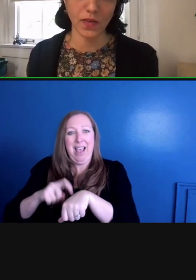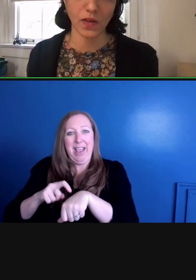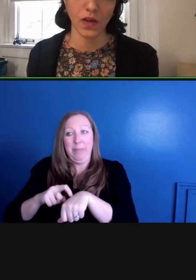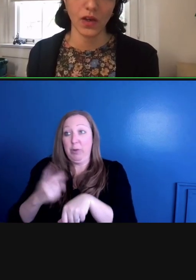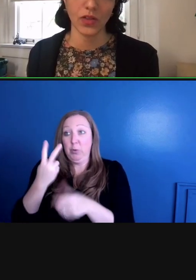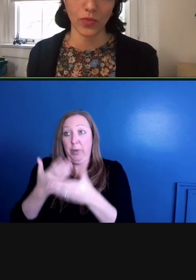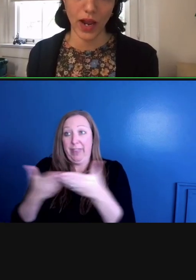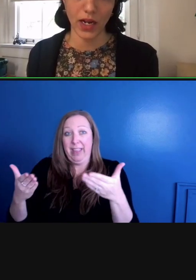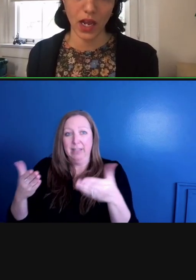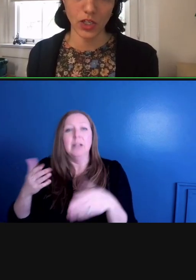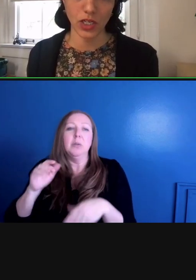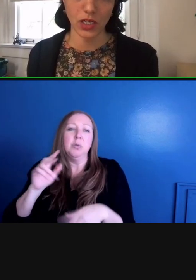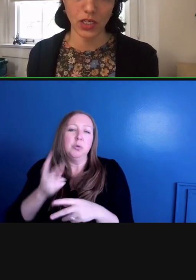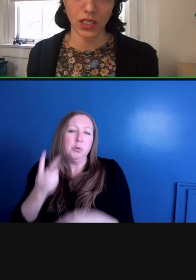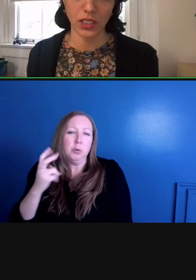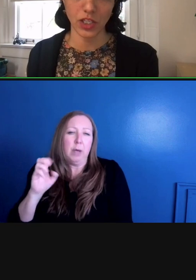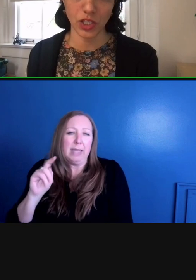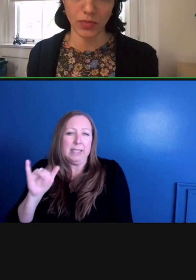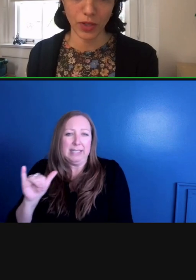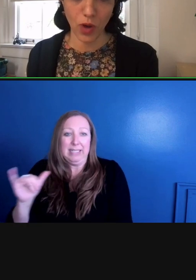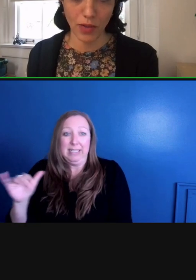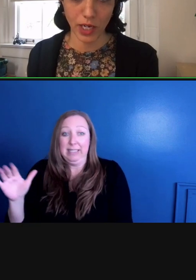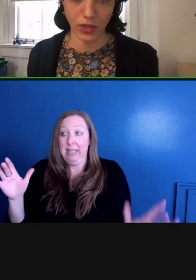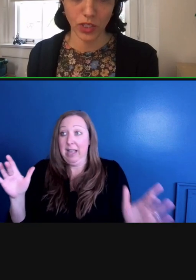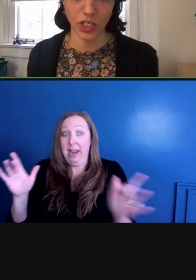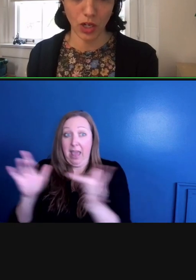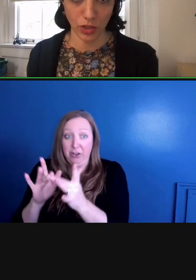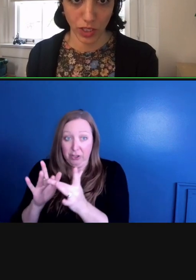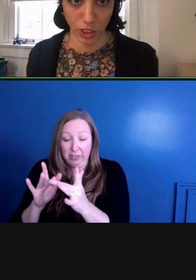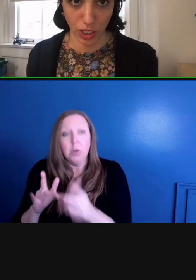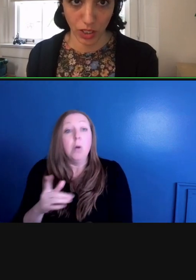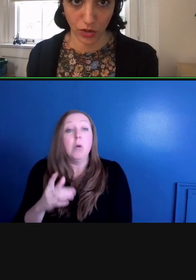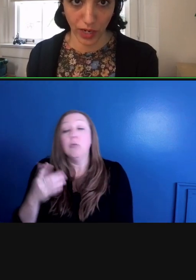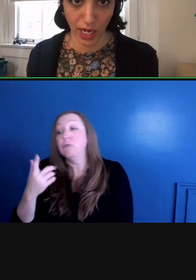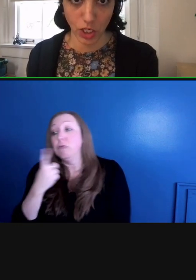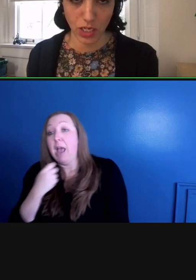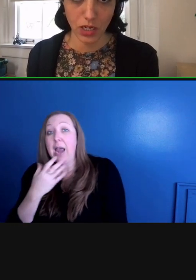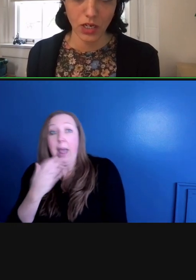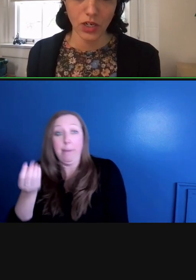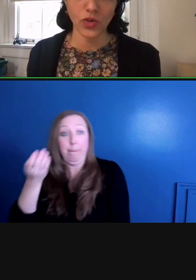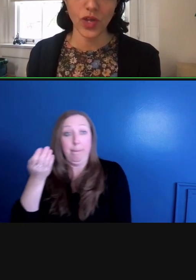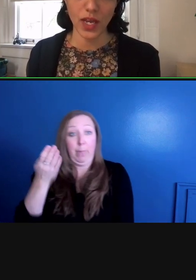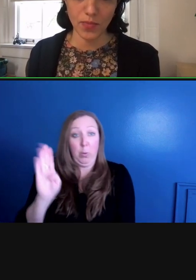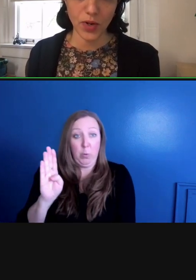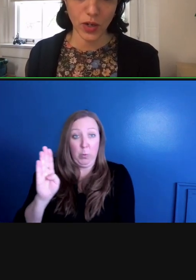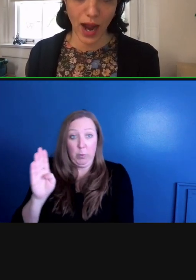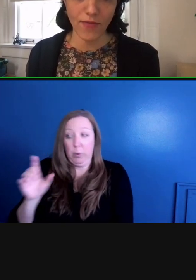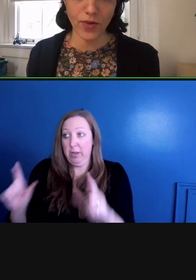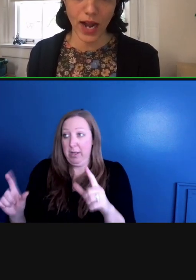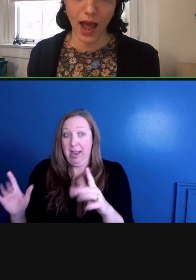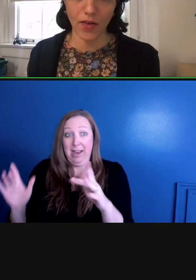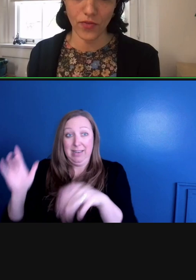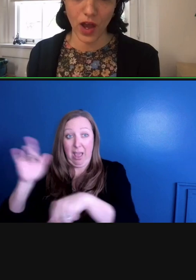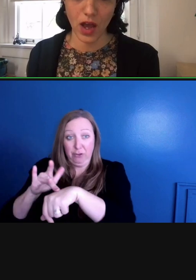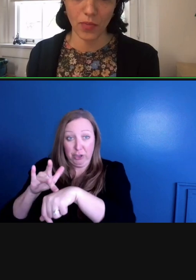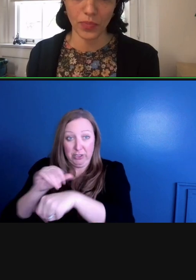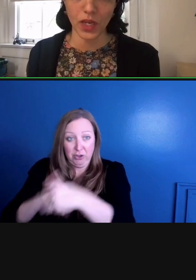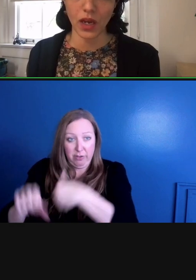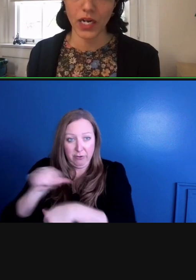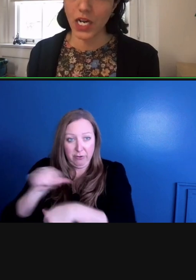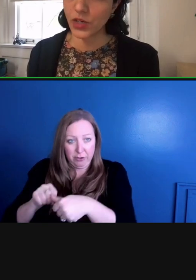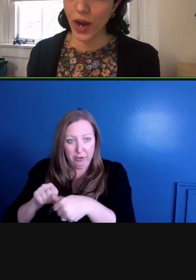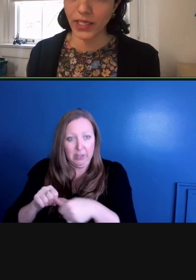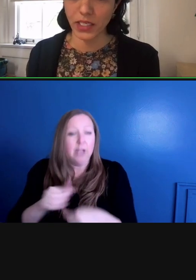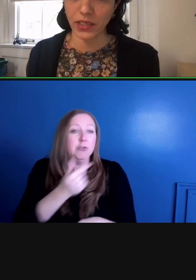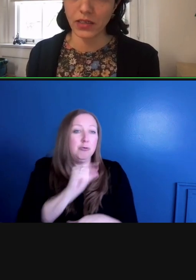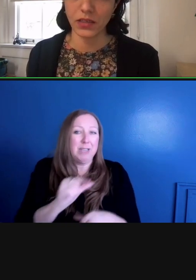this case, the red agent is touching the blue object, which is also touching the green agent. So the input graph would have